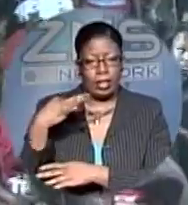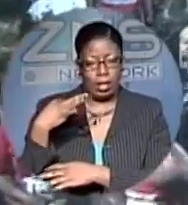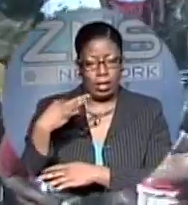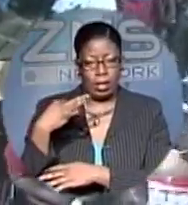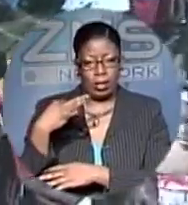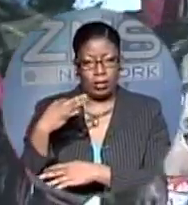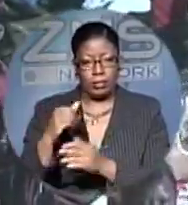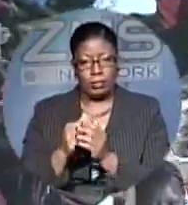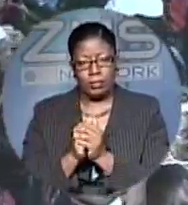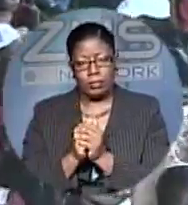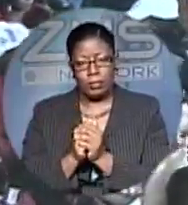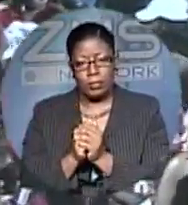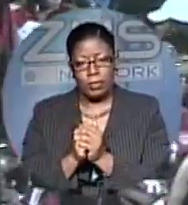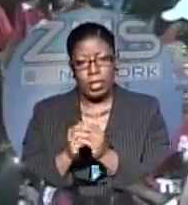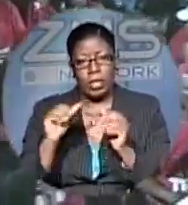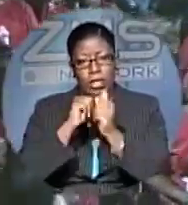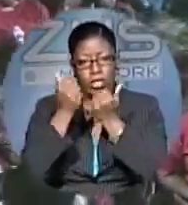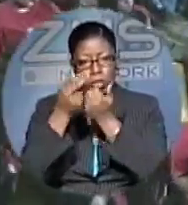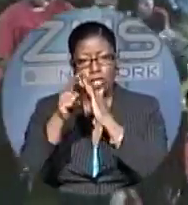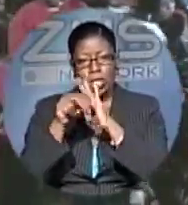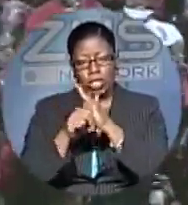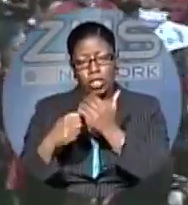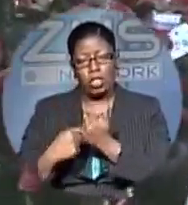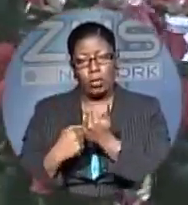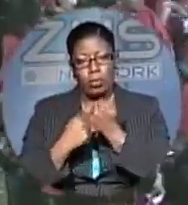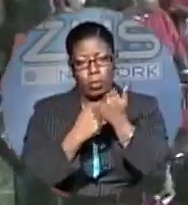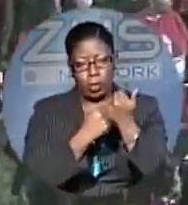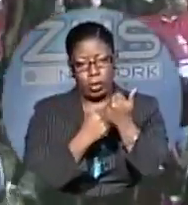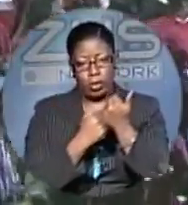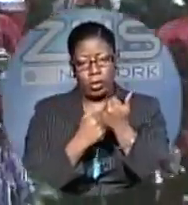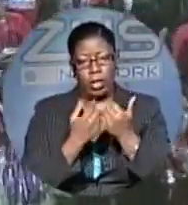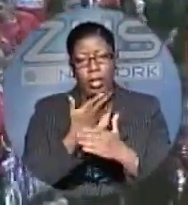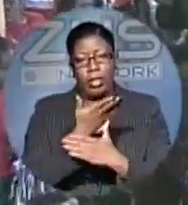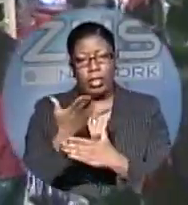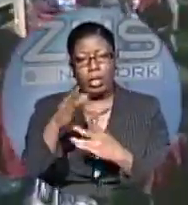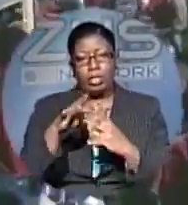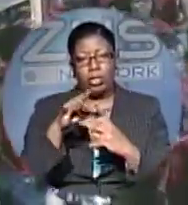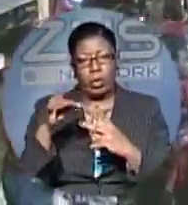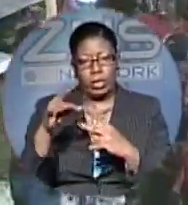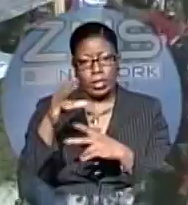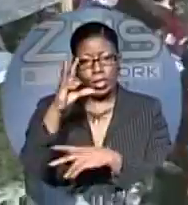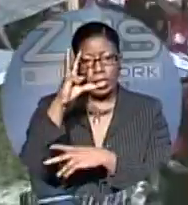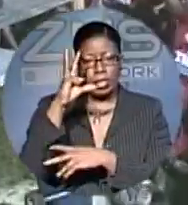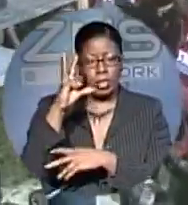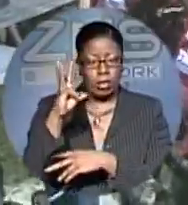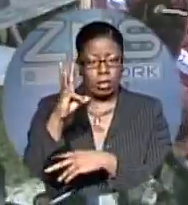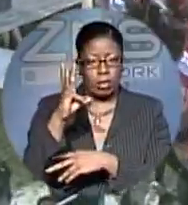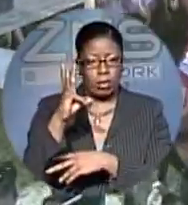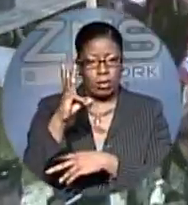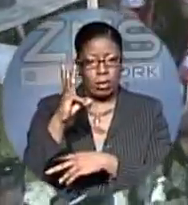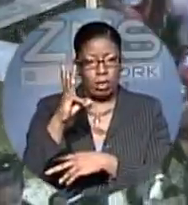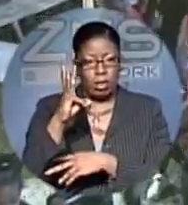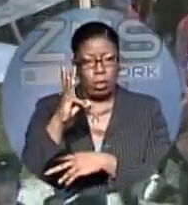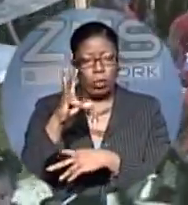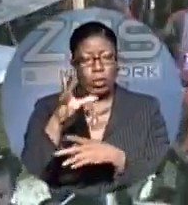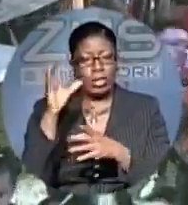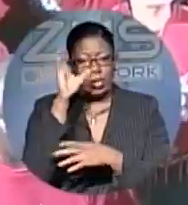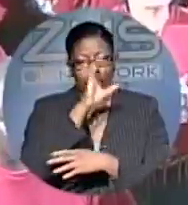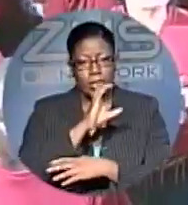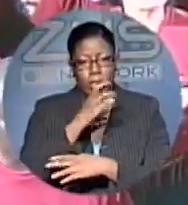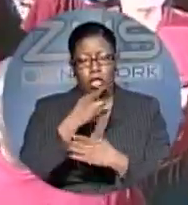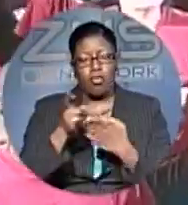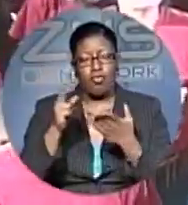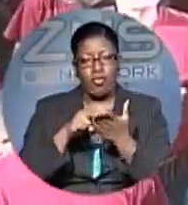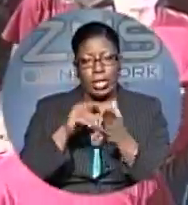association. However, the association still supported and endorsed the party's choice. Six present MPs will seek re-election in new constituencies.